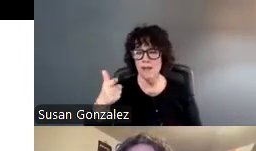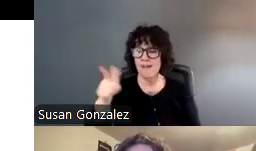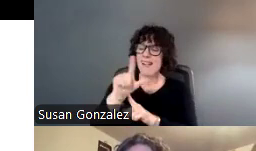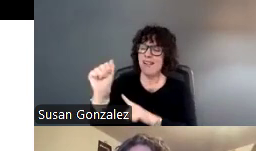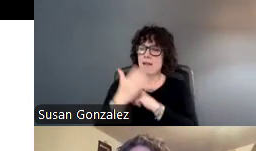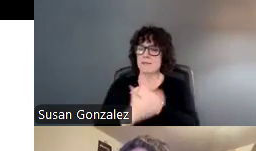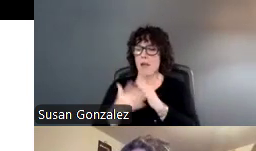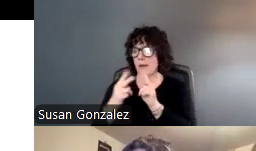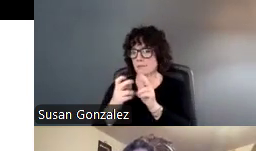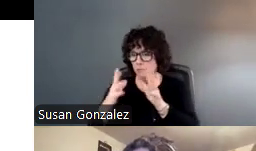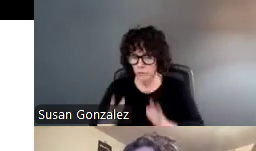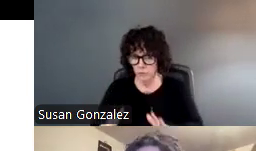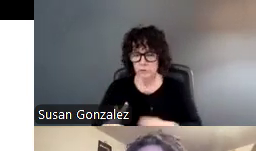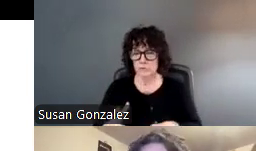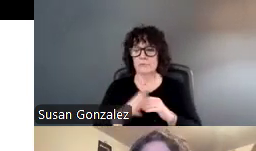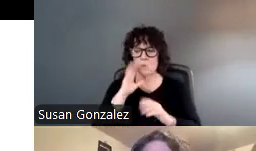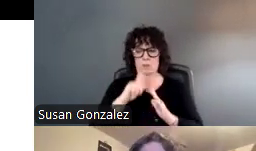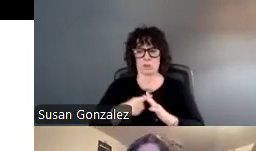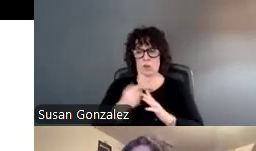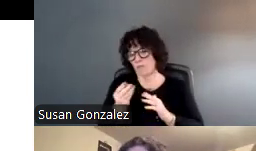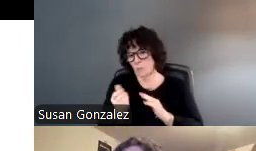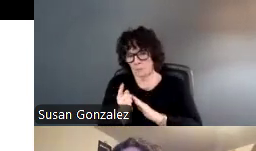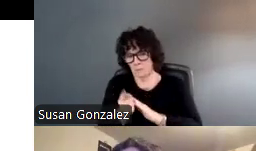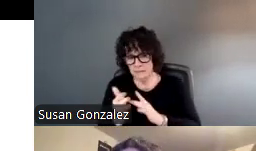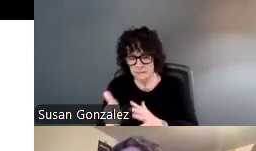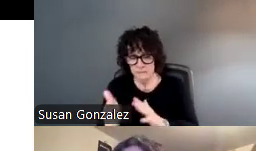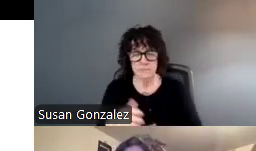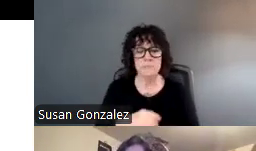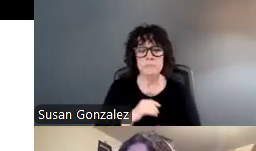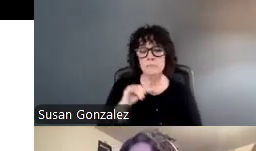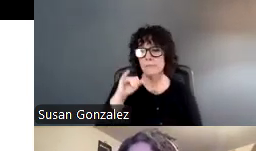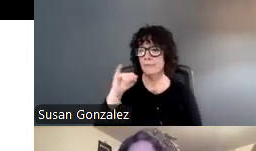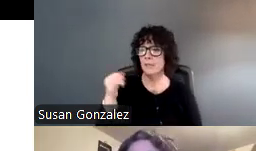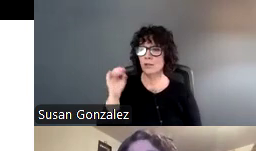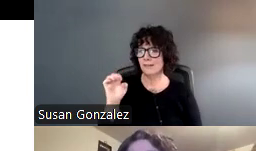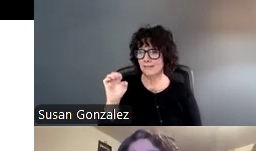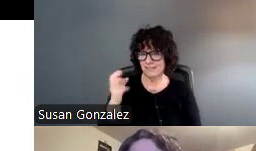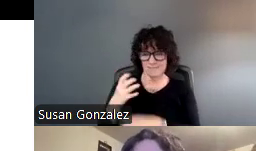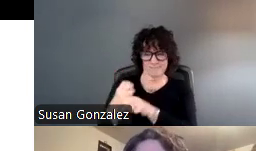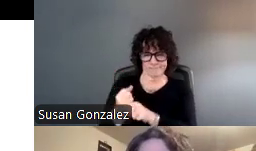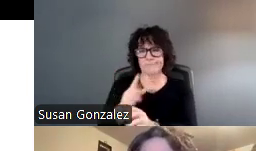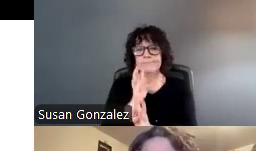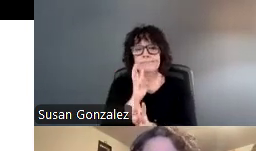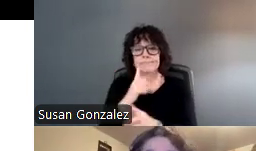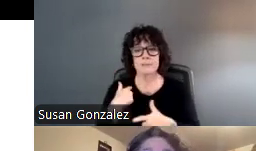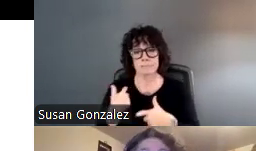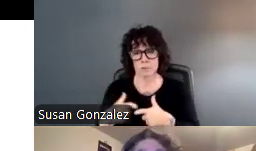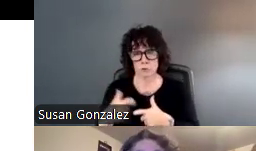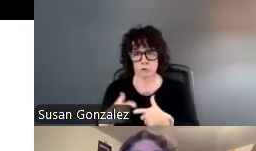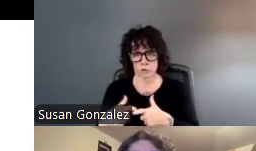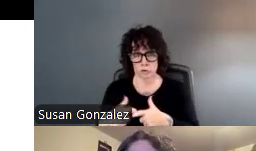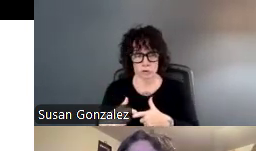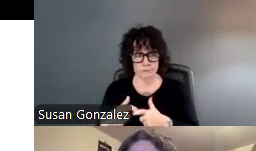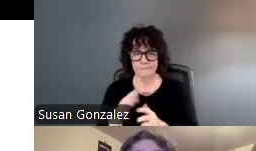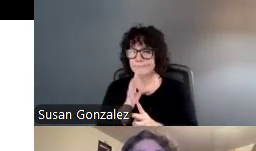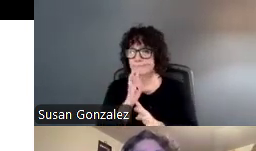acerca de justicia del lenguaje con Jen Eliana y luego vamos a seguir con la presentación del asesor Jeffrey